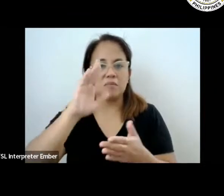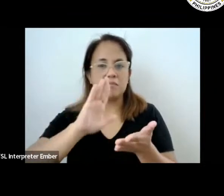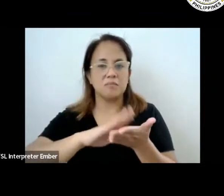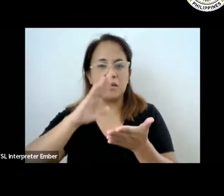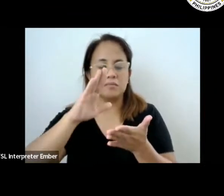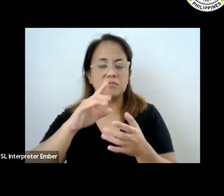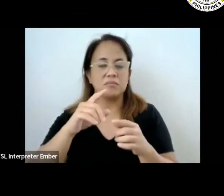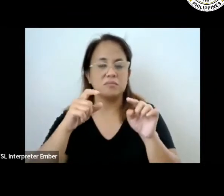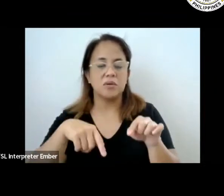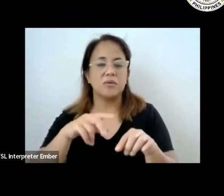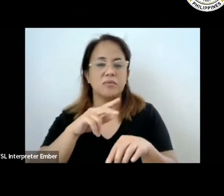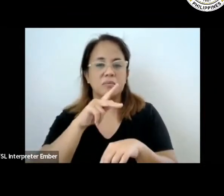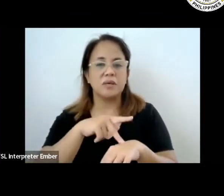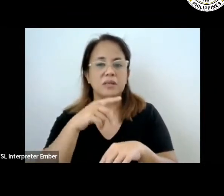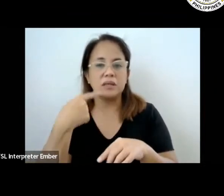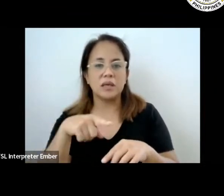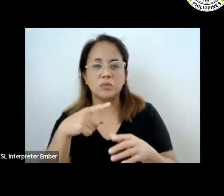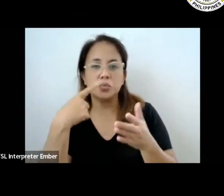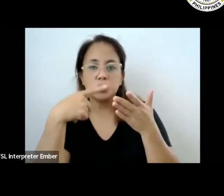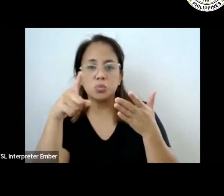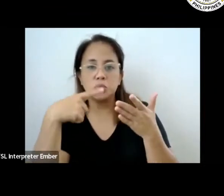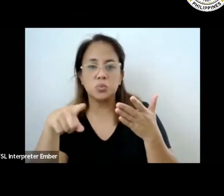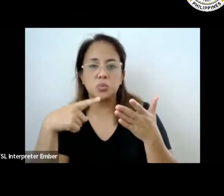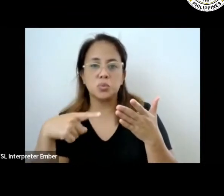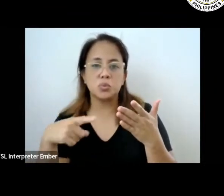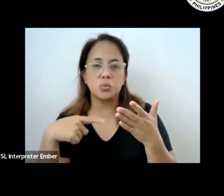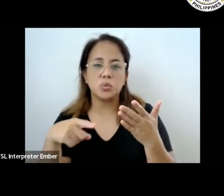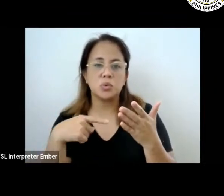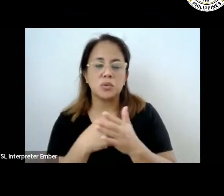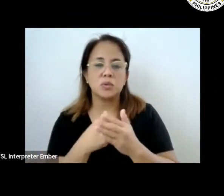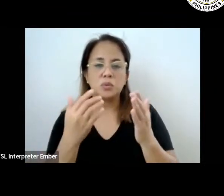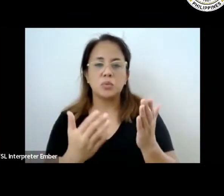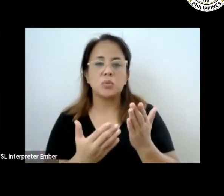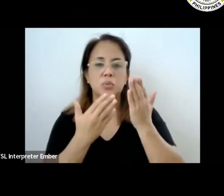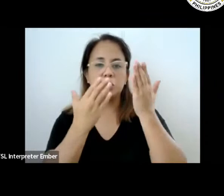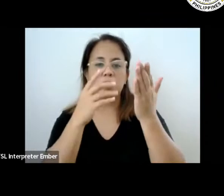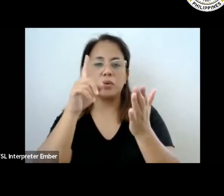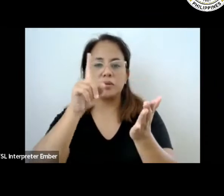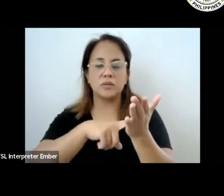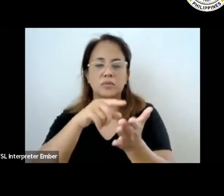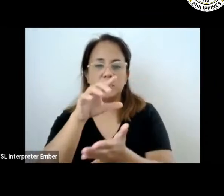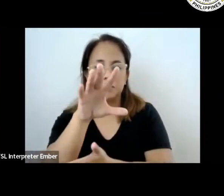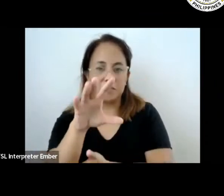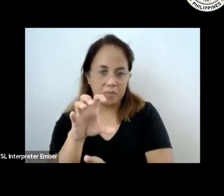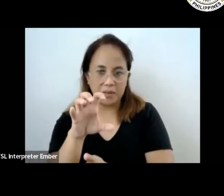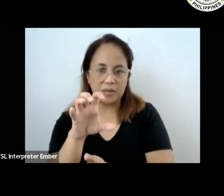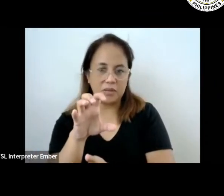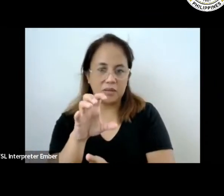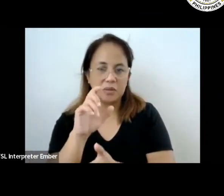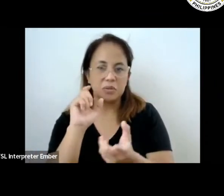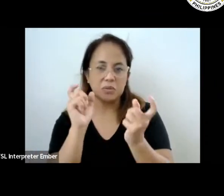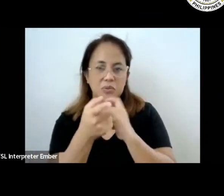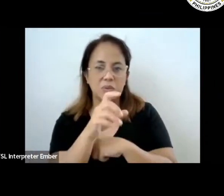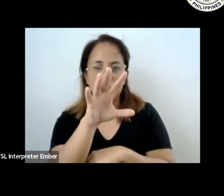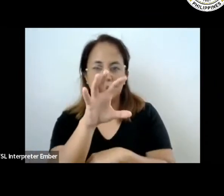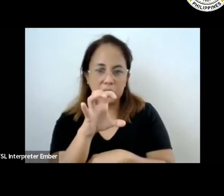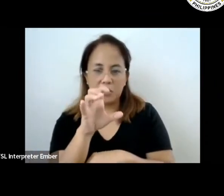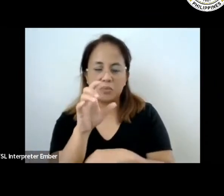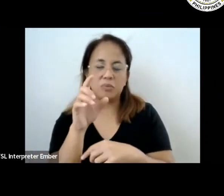bansa. We can relook at the proposed 1,500. It can be 500, it can be